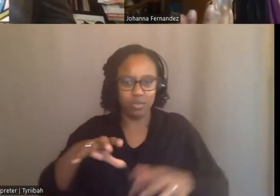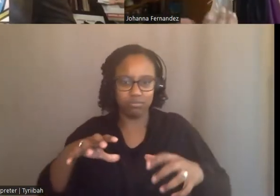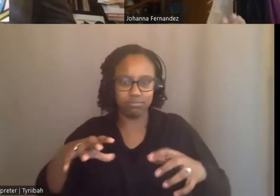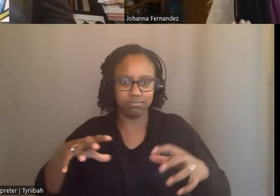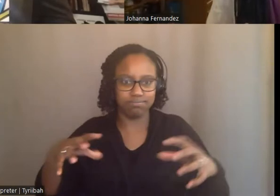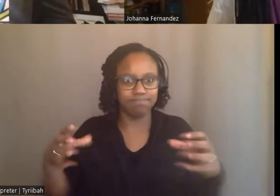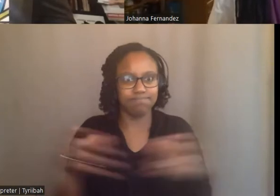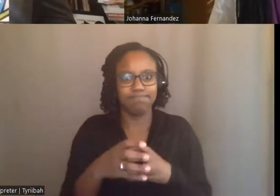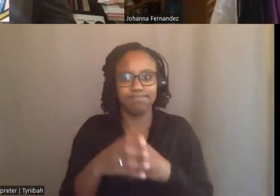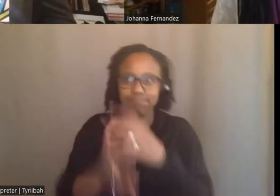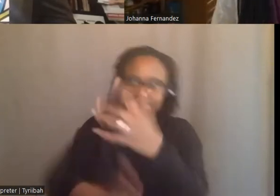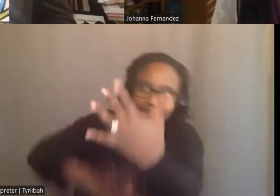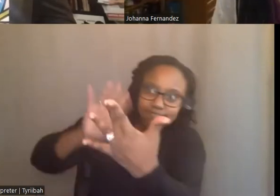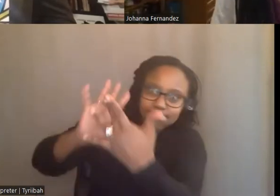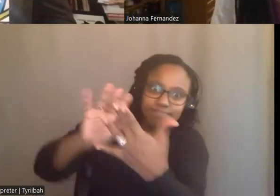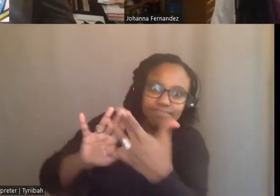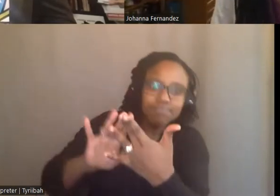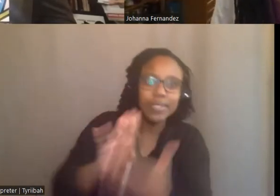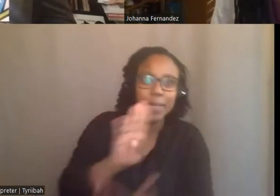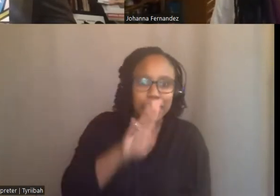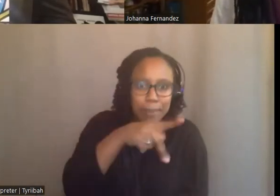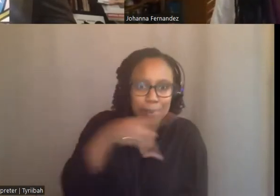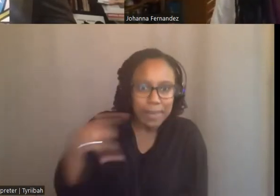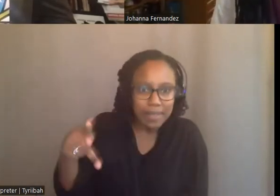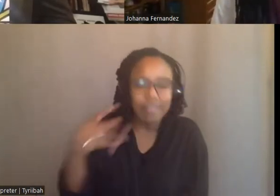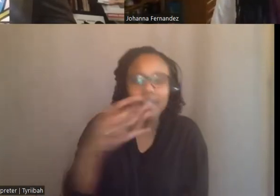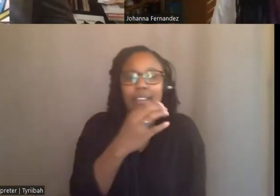Panther Party and to Fred Hampton,